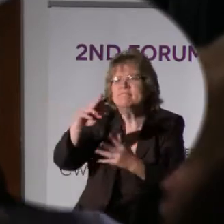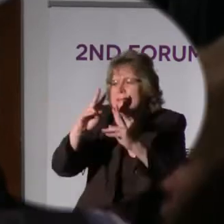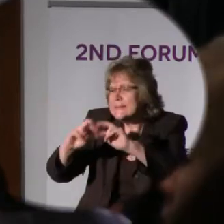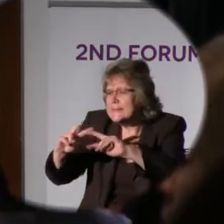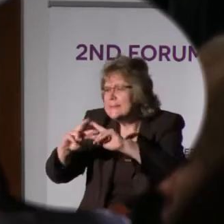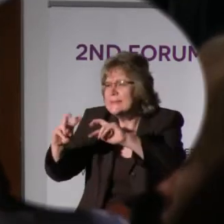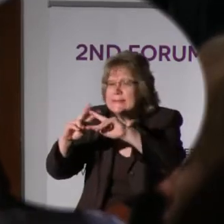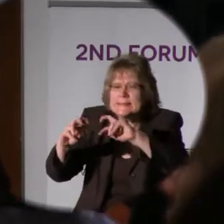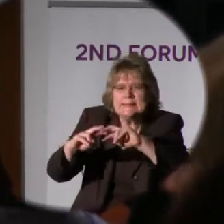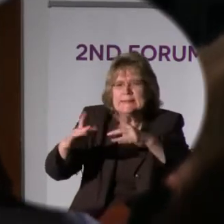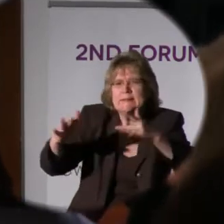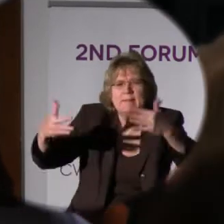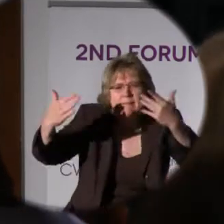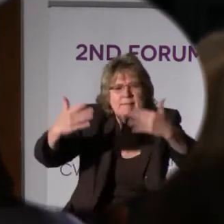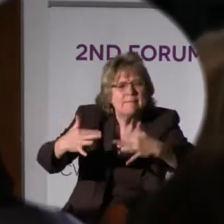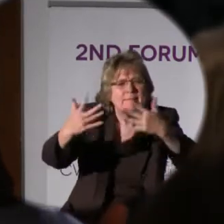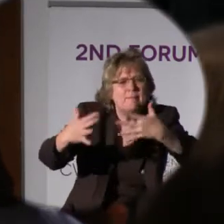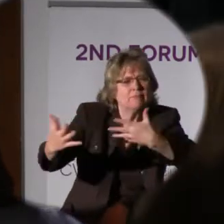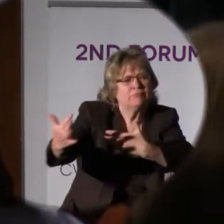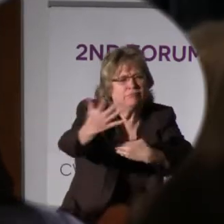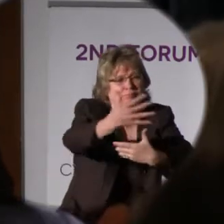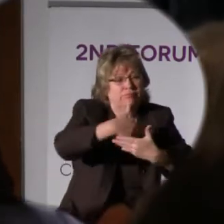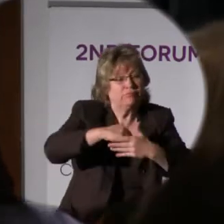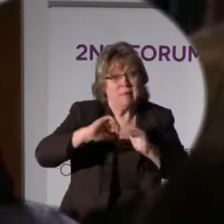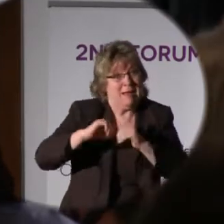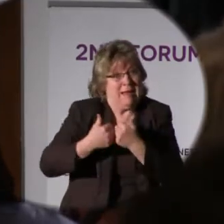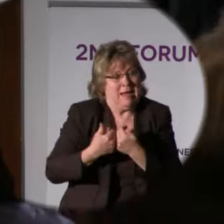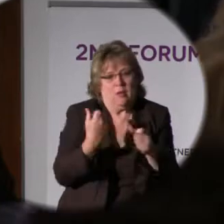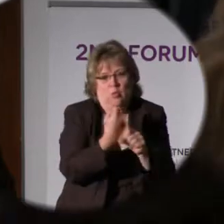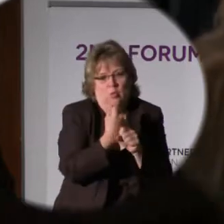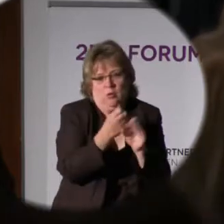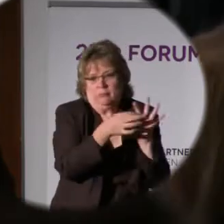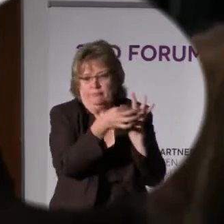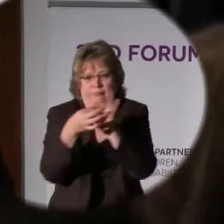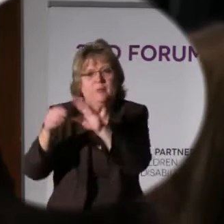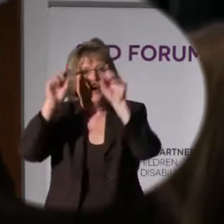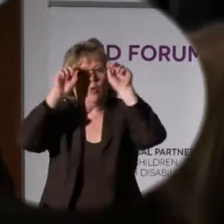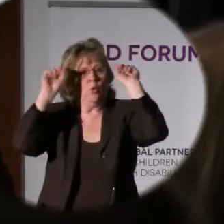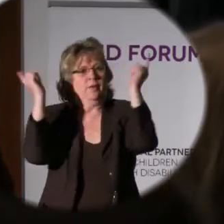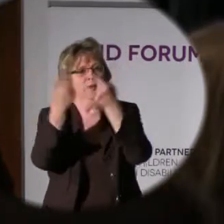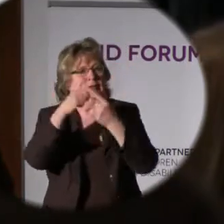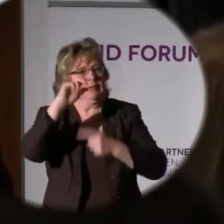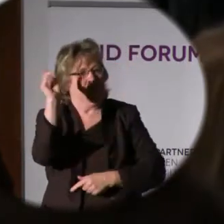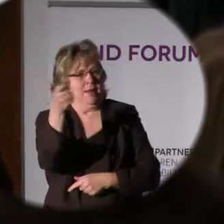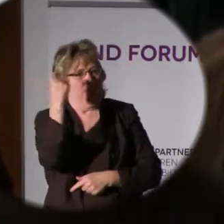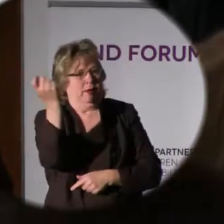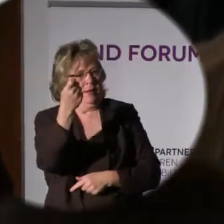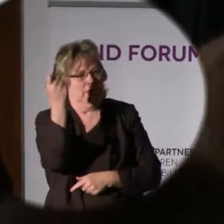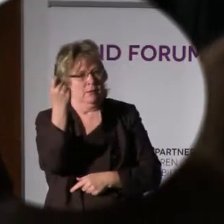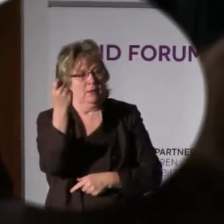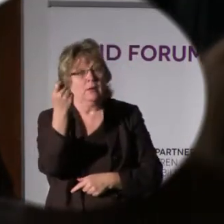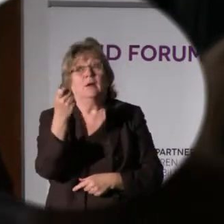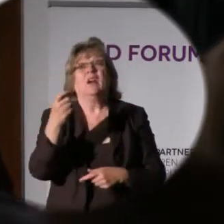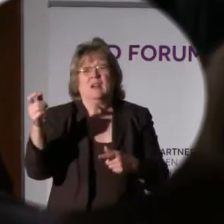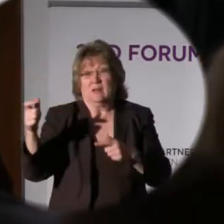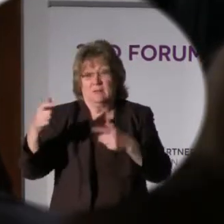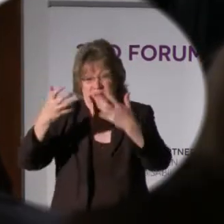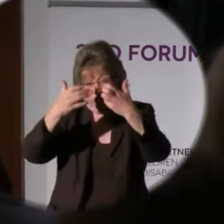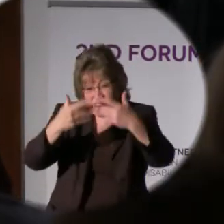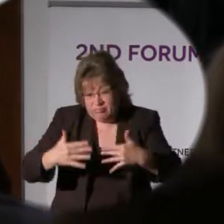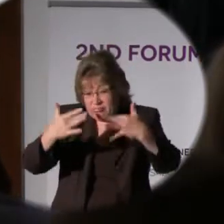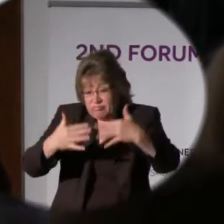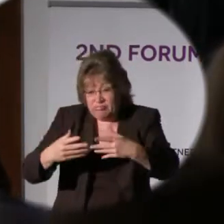Social Research of the University of Malawi. This report was launched together